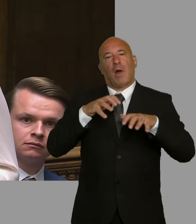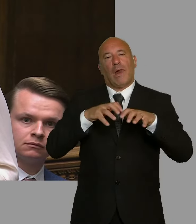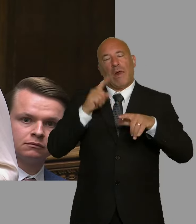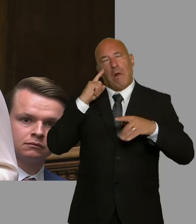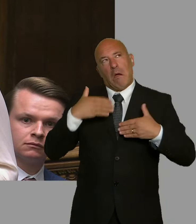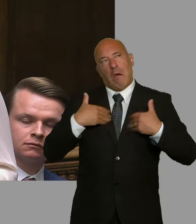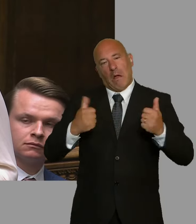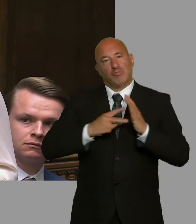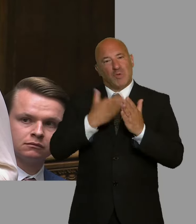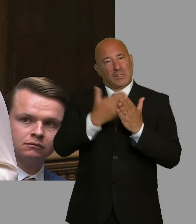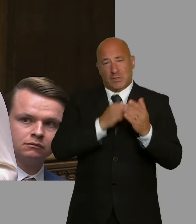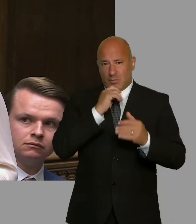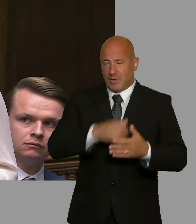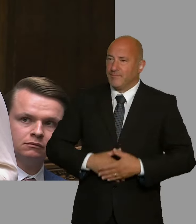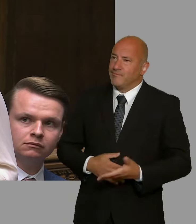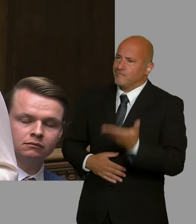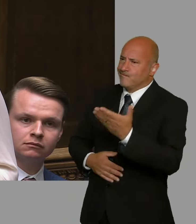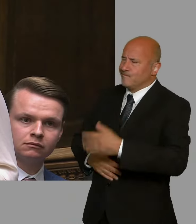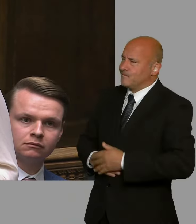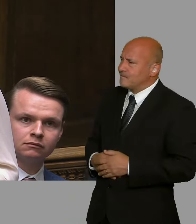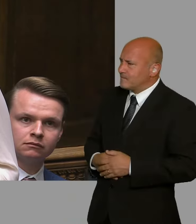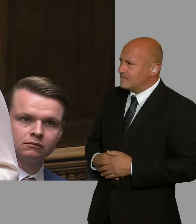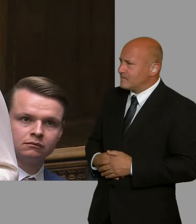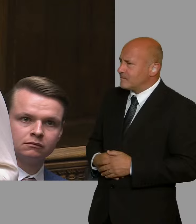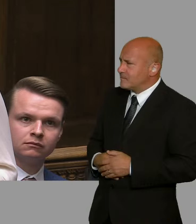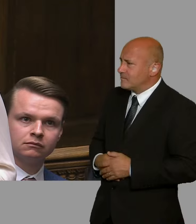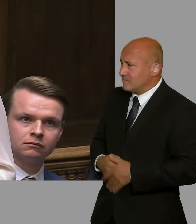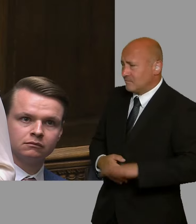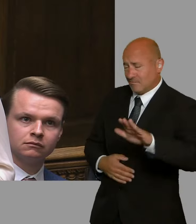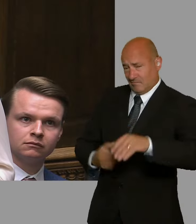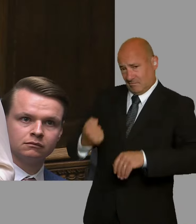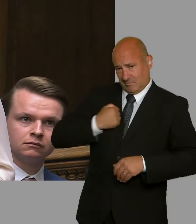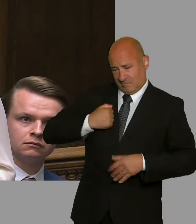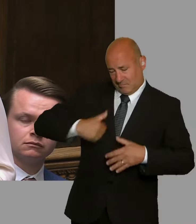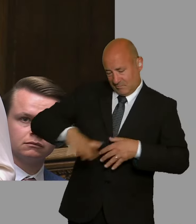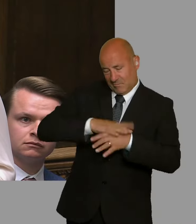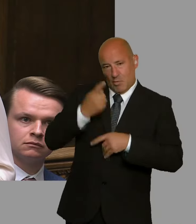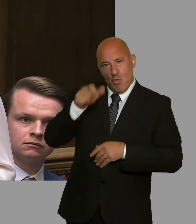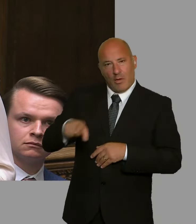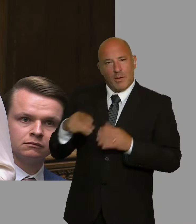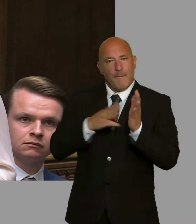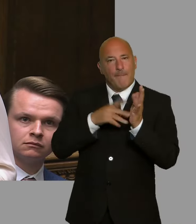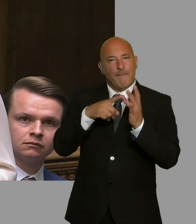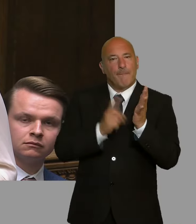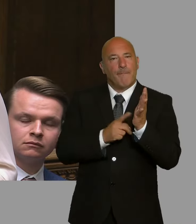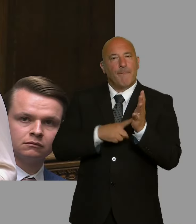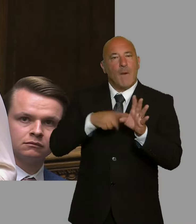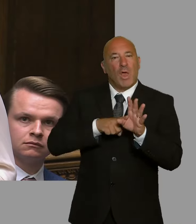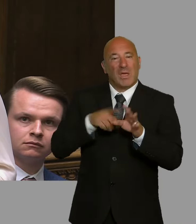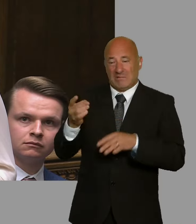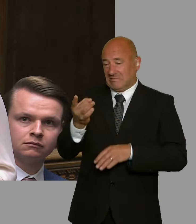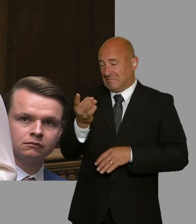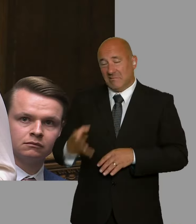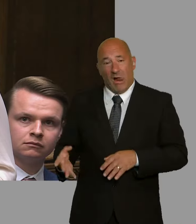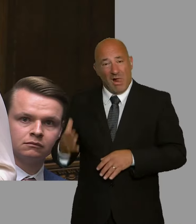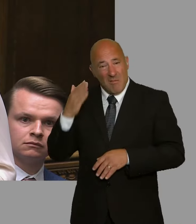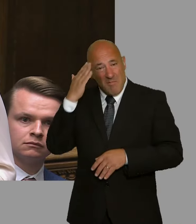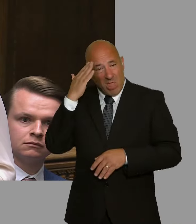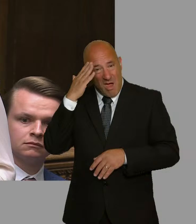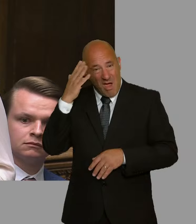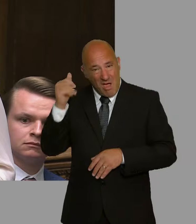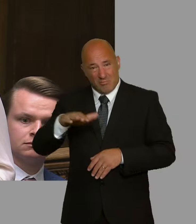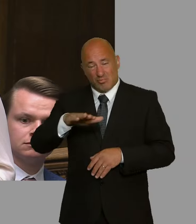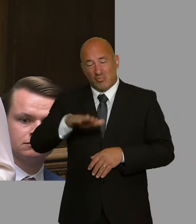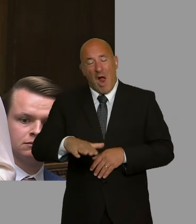caring responsibilities. Since January, she has tried to claim disability living allowance and universal credit, but faced constant